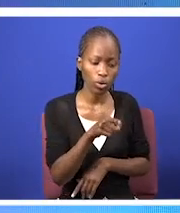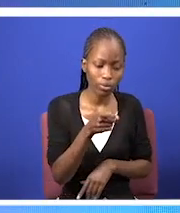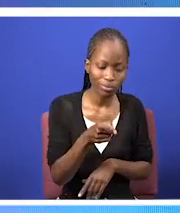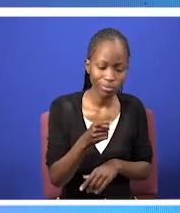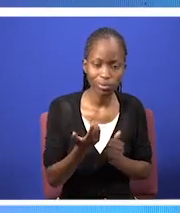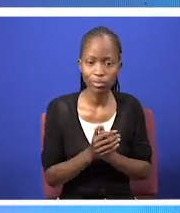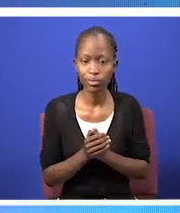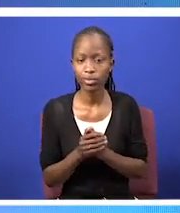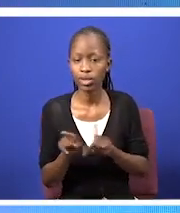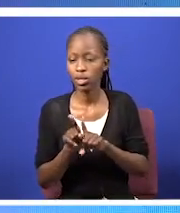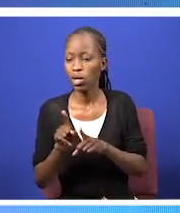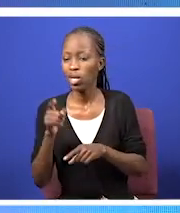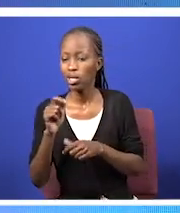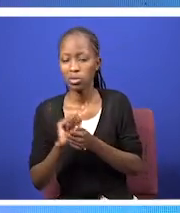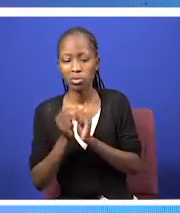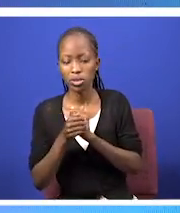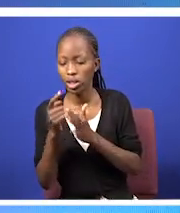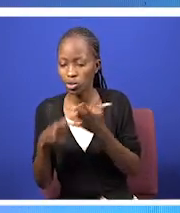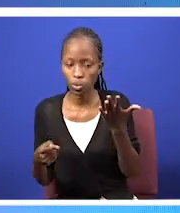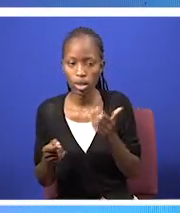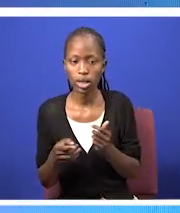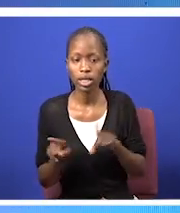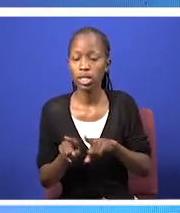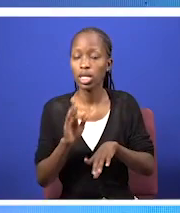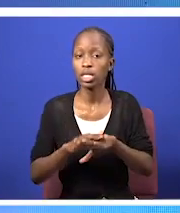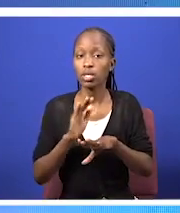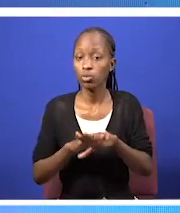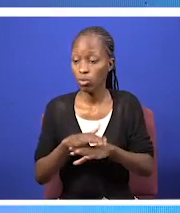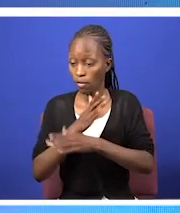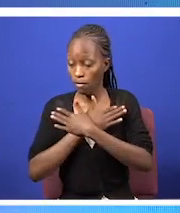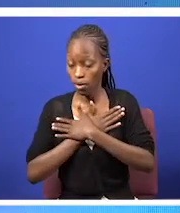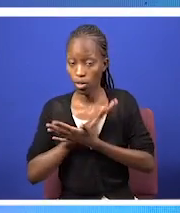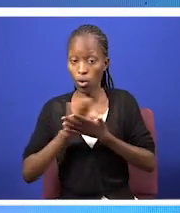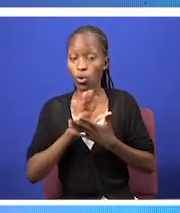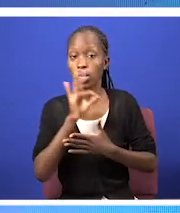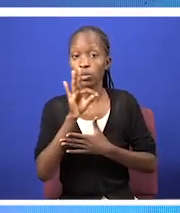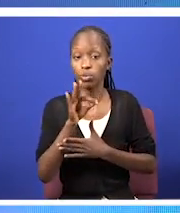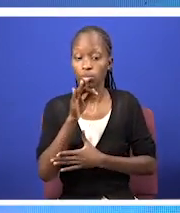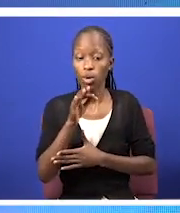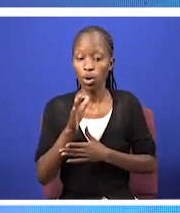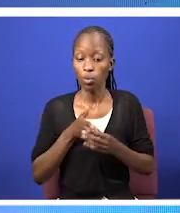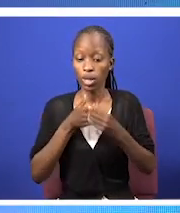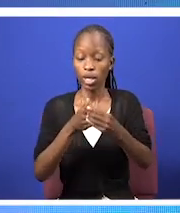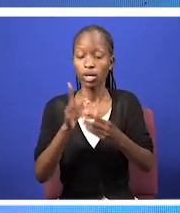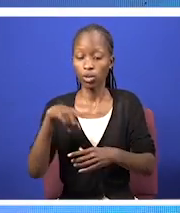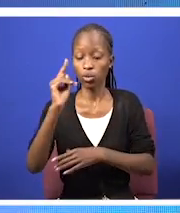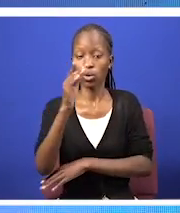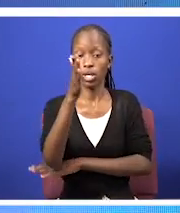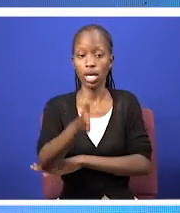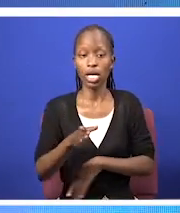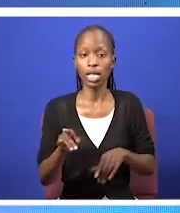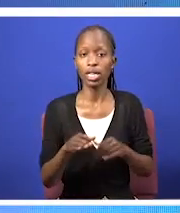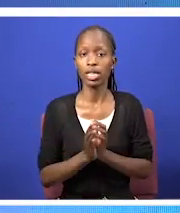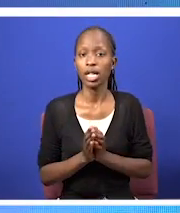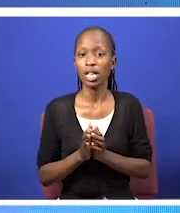you're wrong. This is when things need to change. And like a good, trusted friend, he will guide you in the right direction. He will tell you this